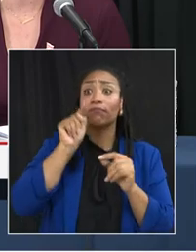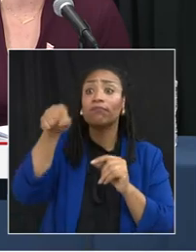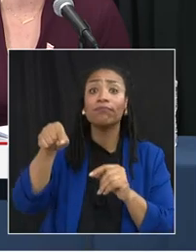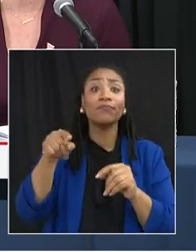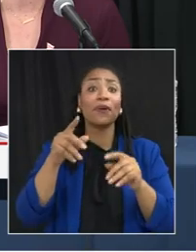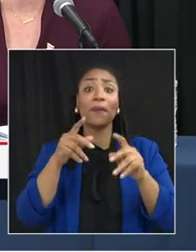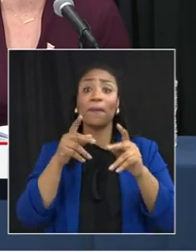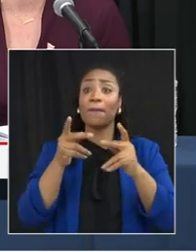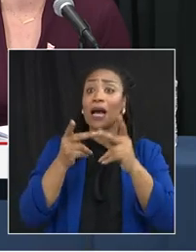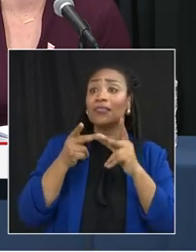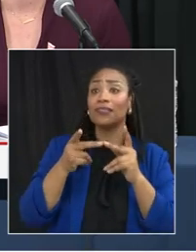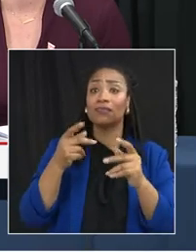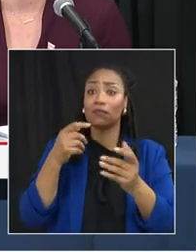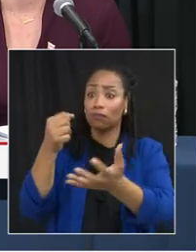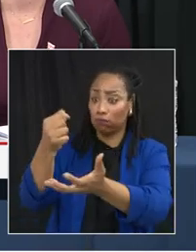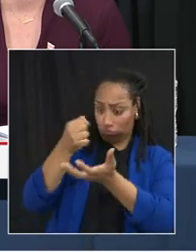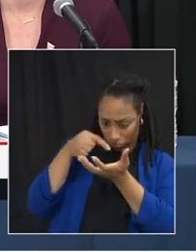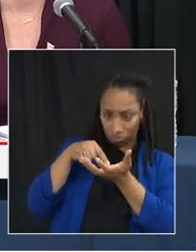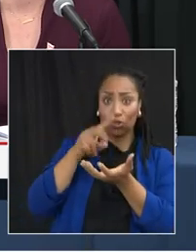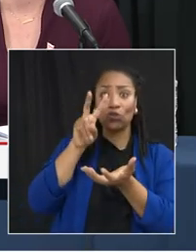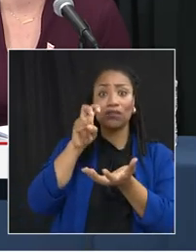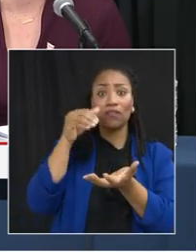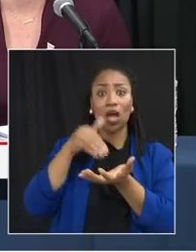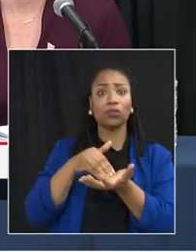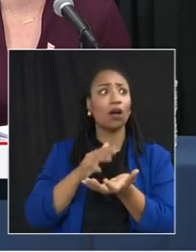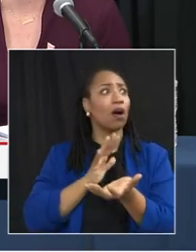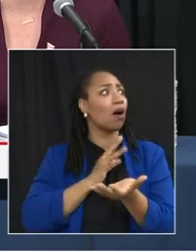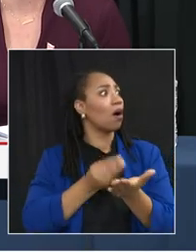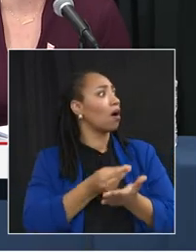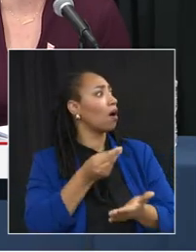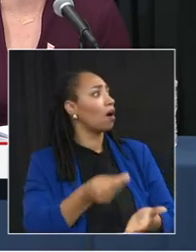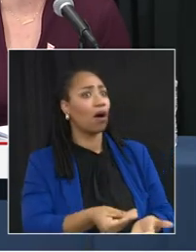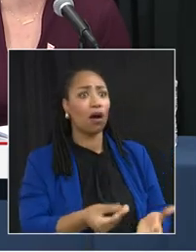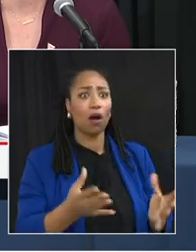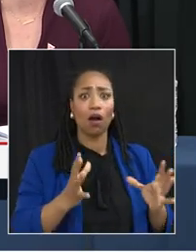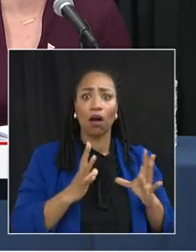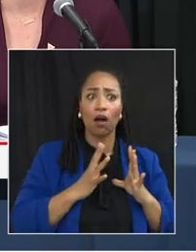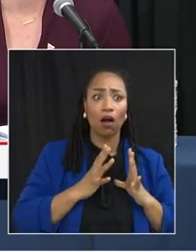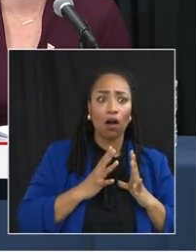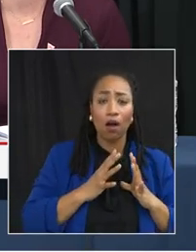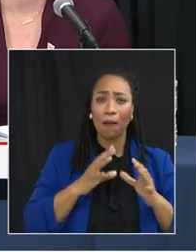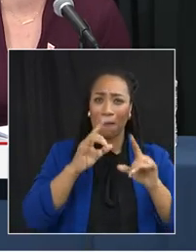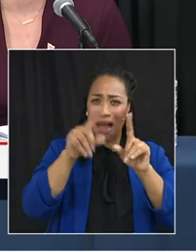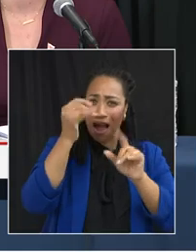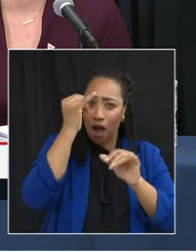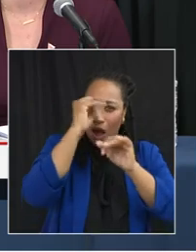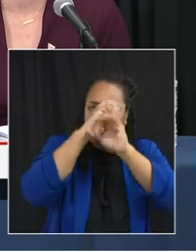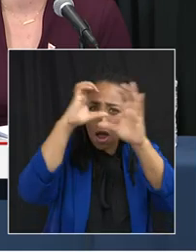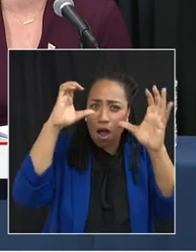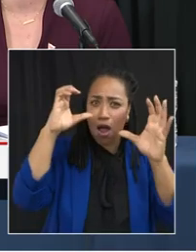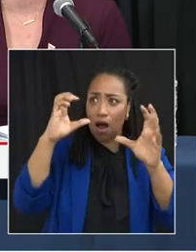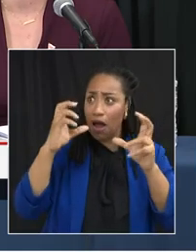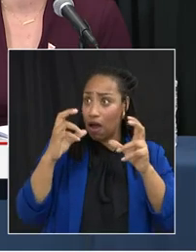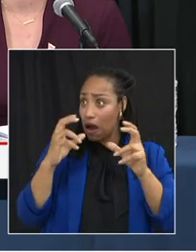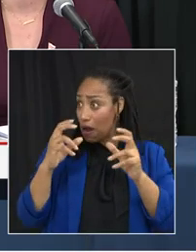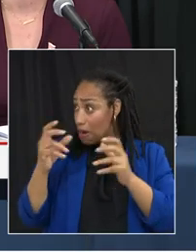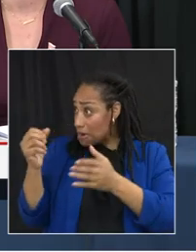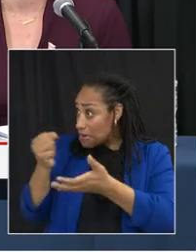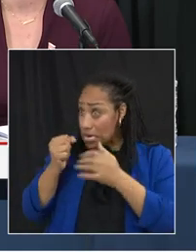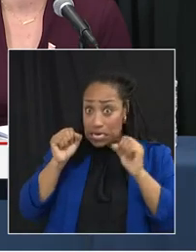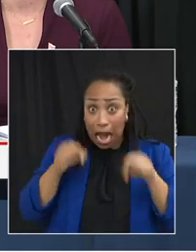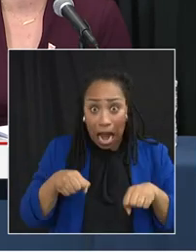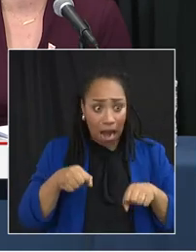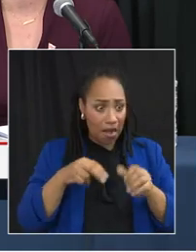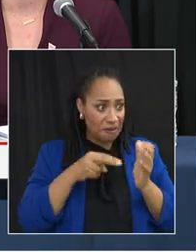what we were able to do because we had those large sums of money. Those ARPA dollars have now been expended.